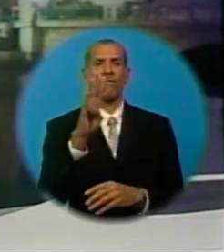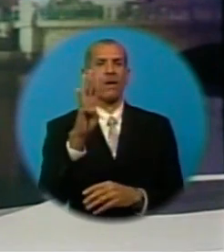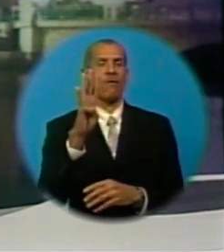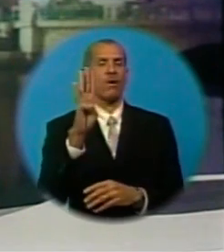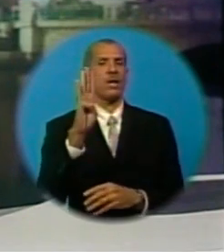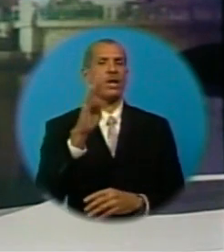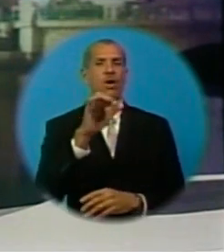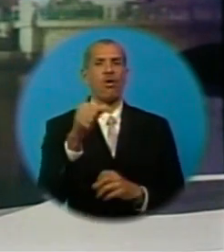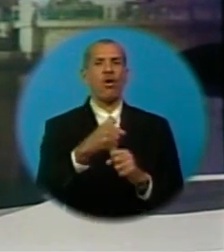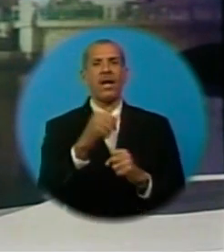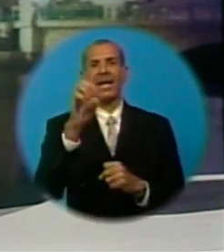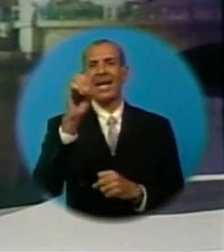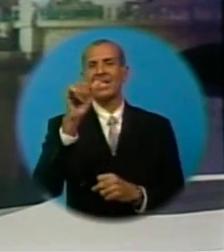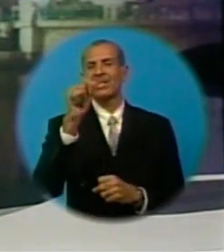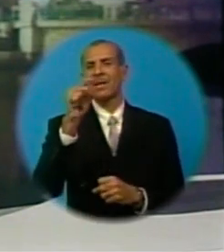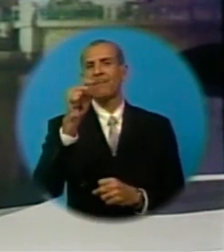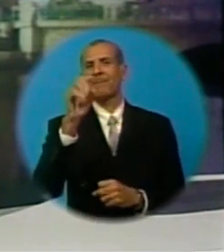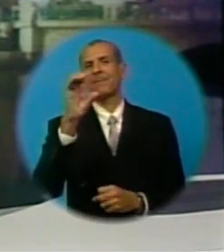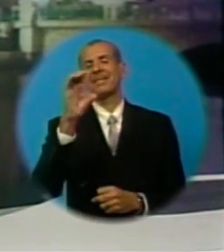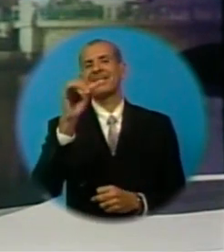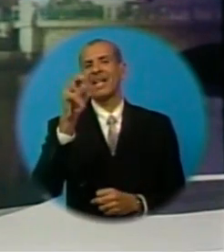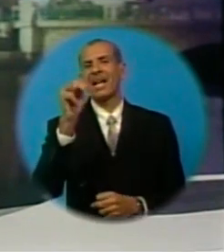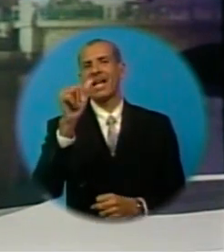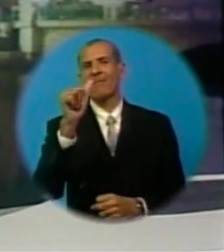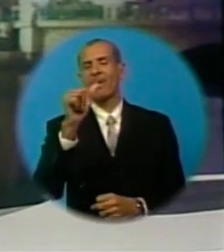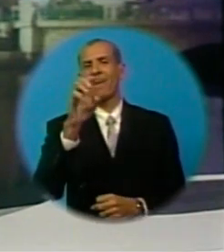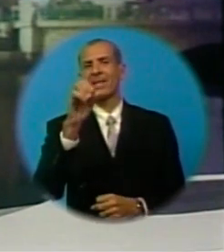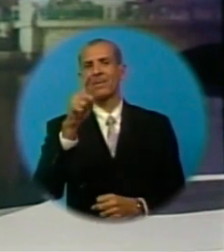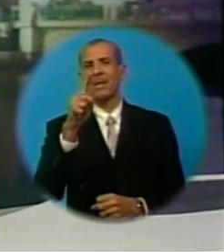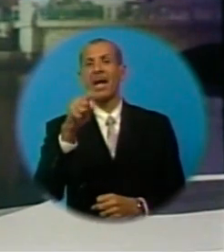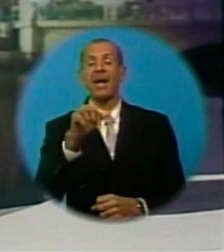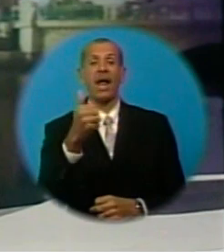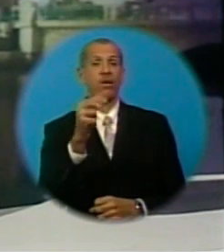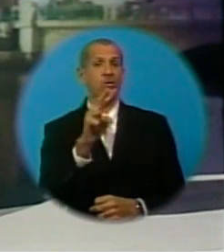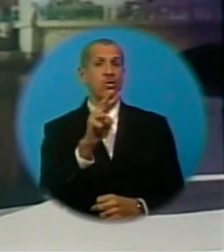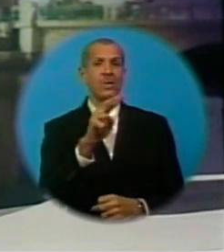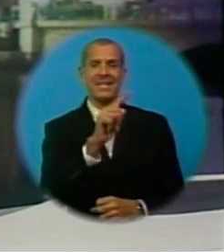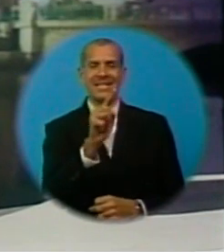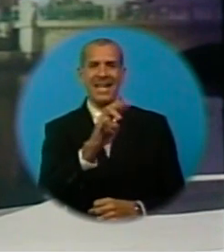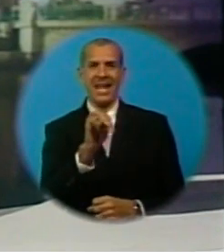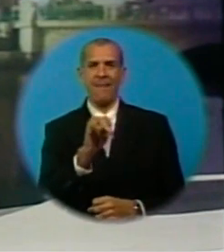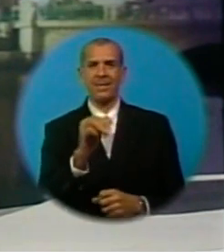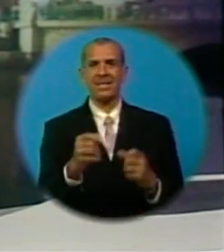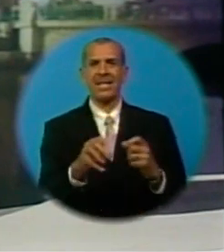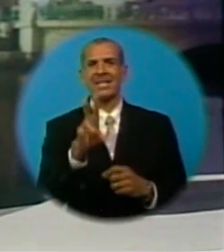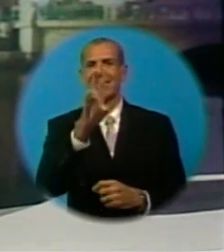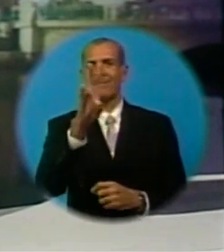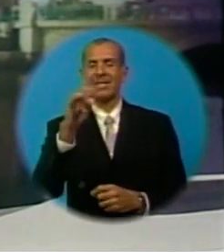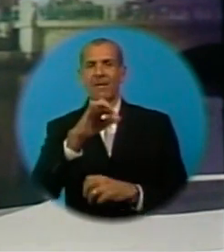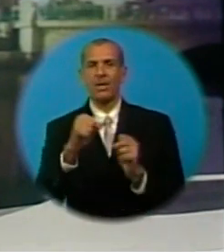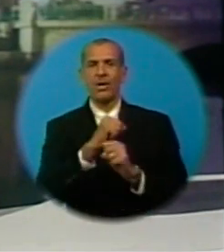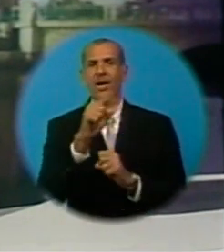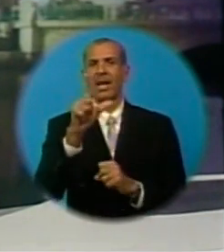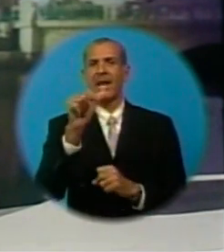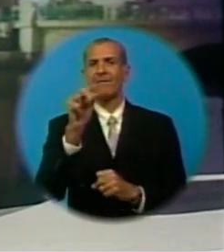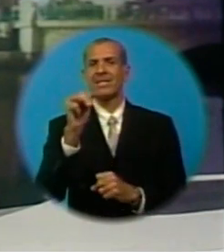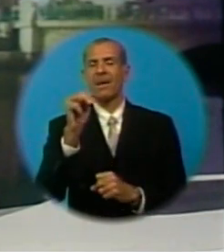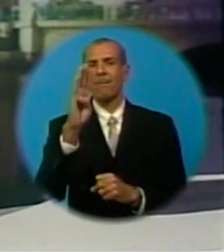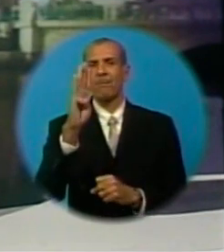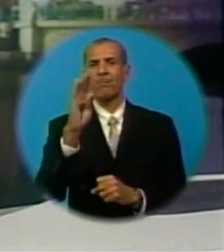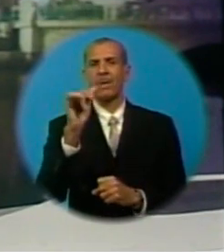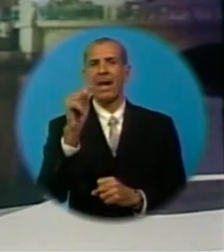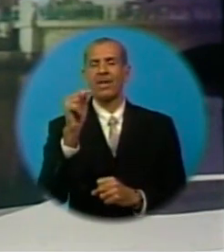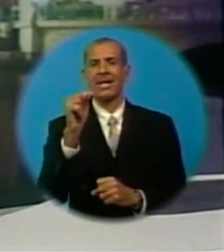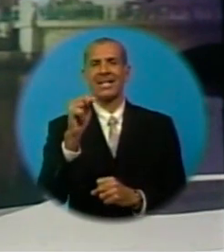Elvis Chandler of Edgecombe in St. Philip. The other 2 were traveling in the ZM, which was driven by 77-year-old Livingston Brathwaite of